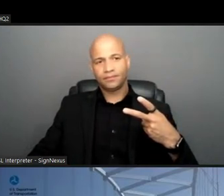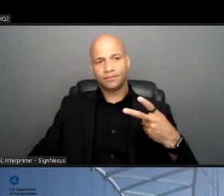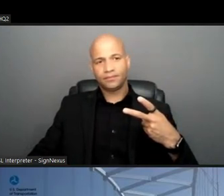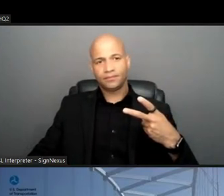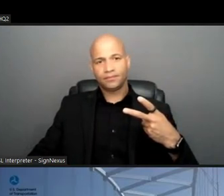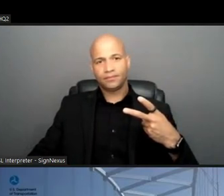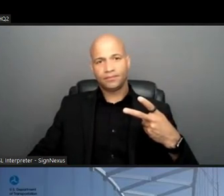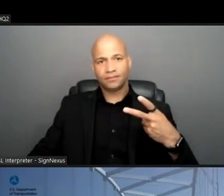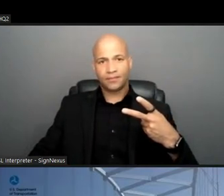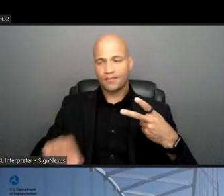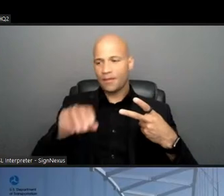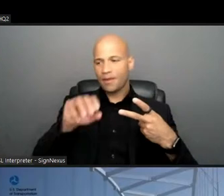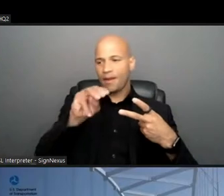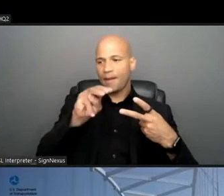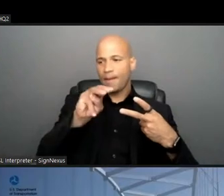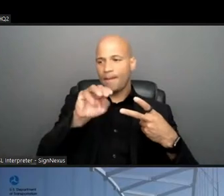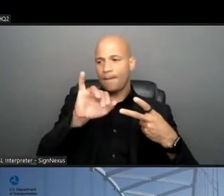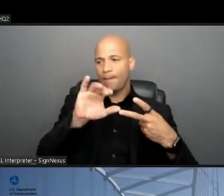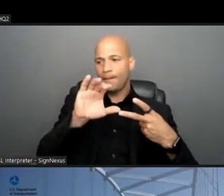Michael harachi